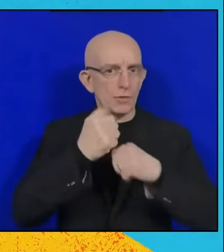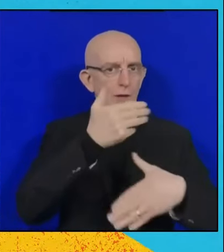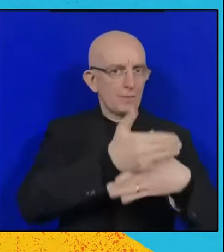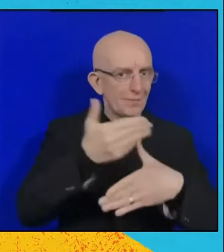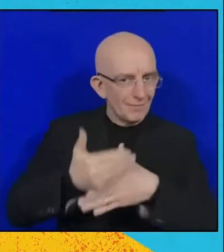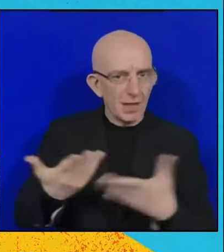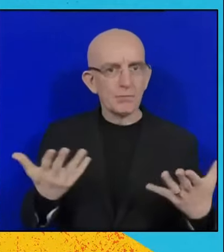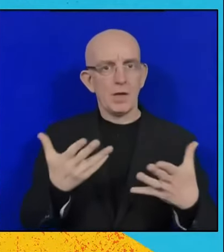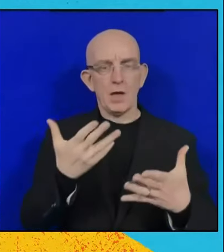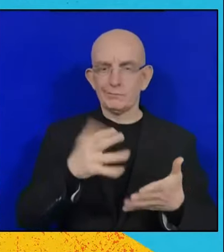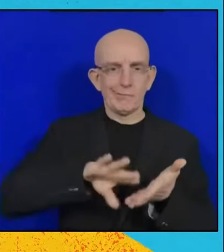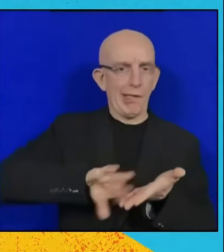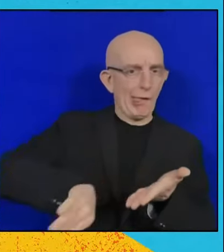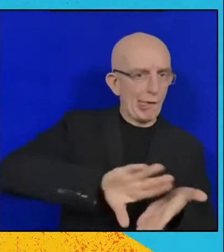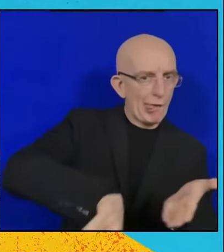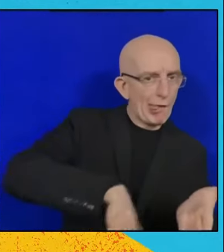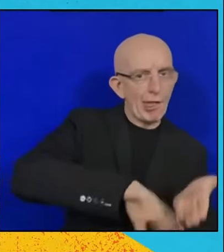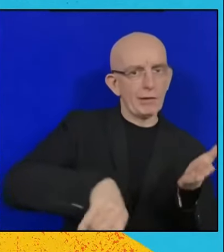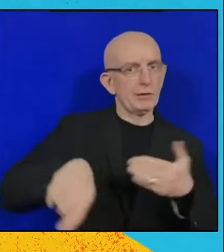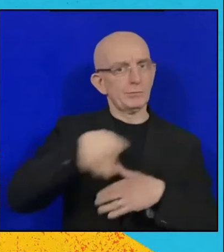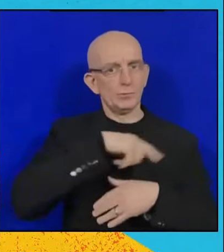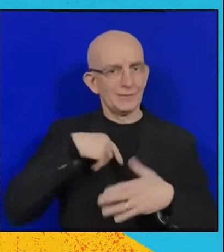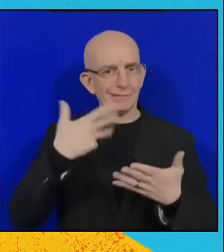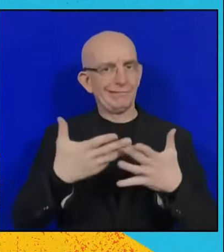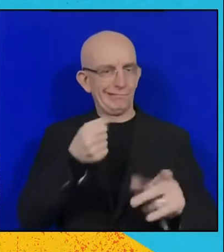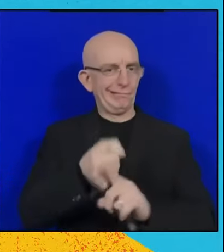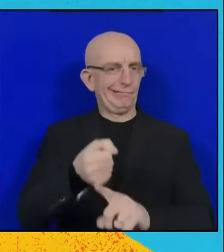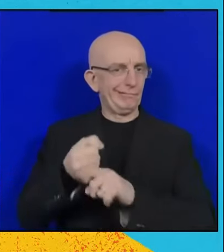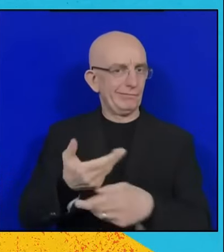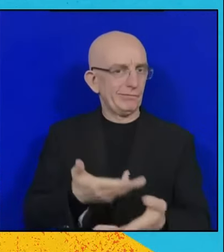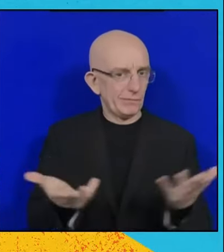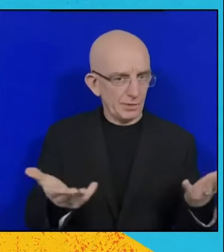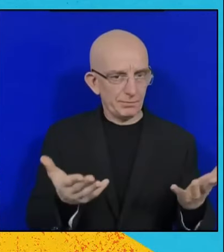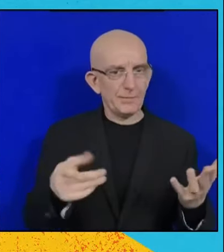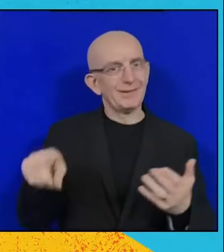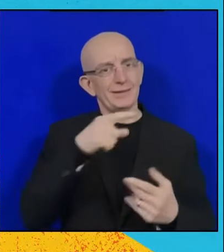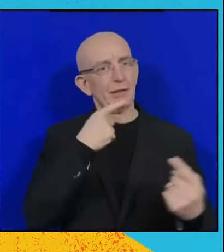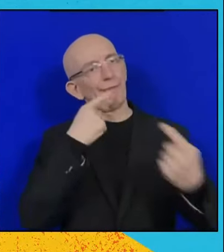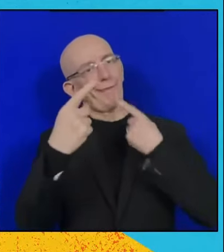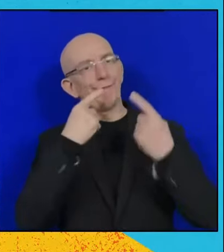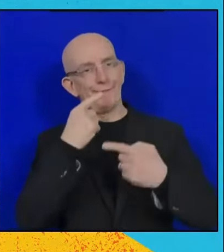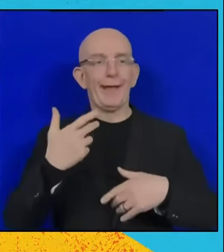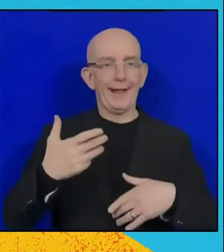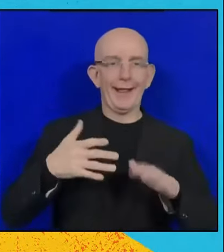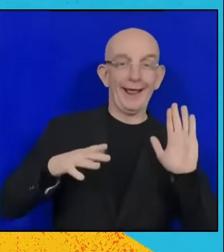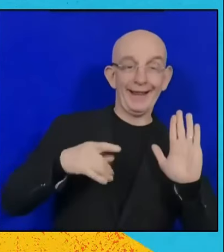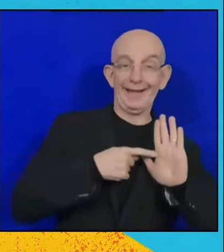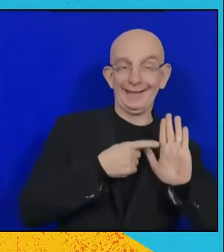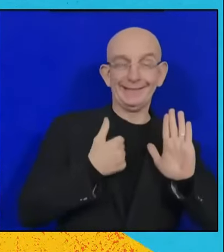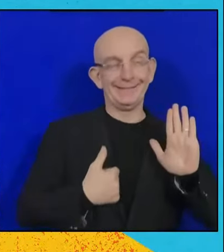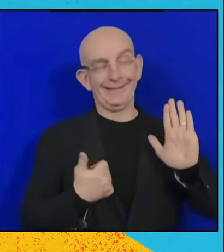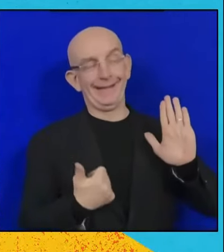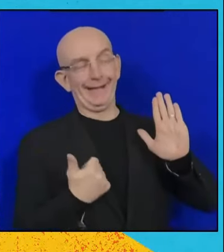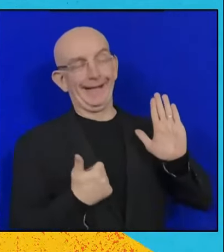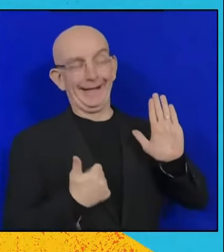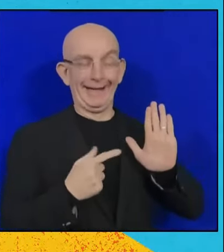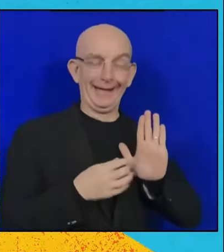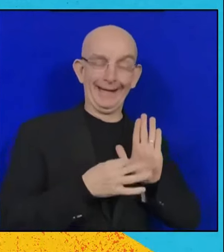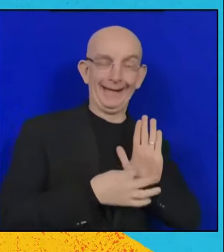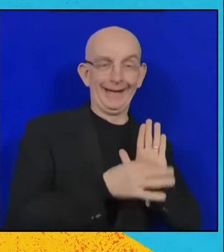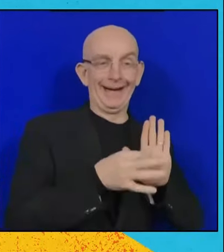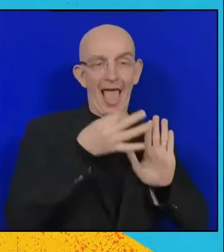is still a big issue. Abuse in policy and advocacy spaces is still a big issue. Even access to policy